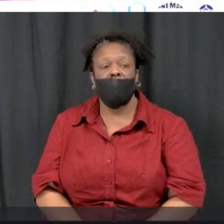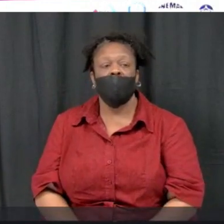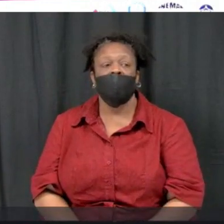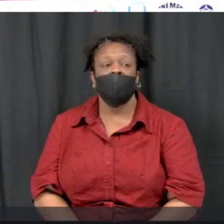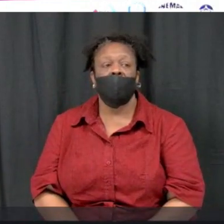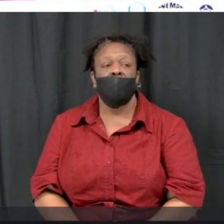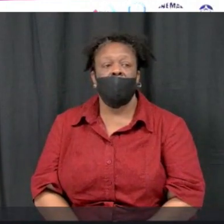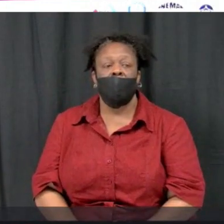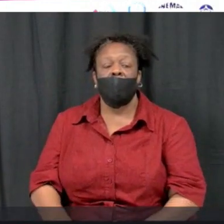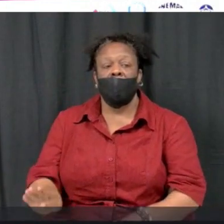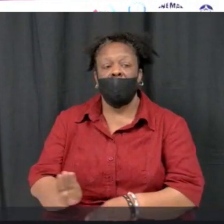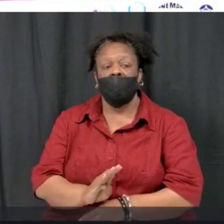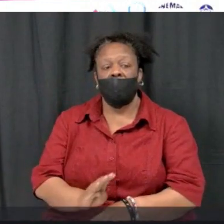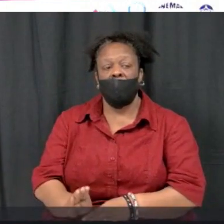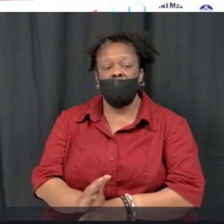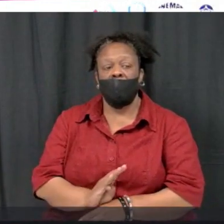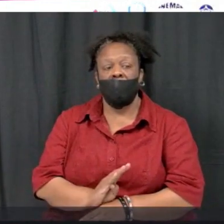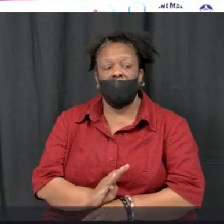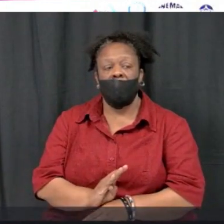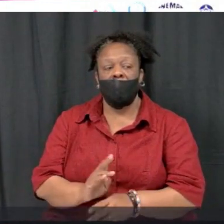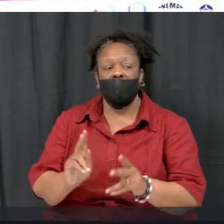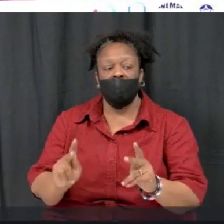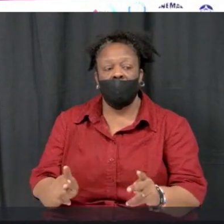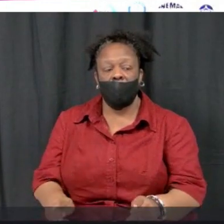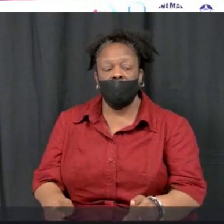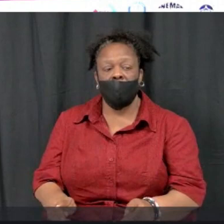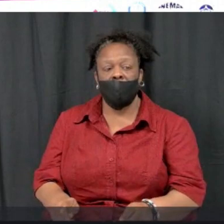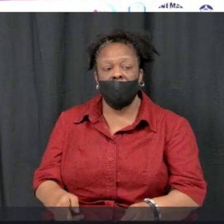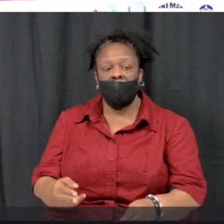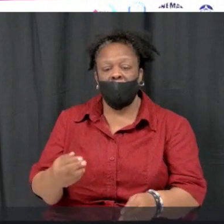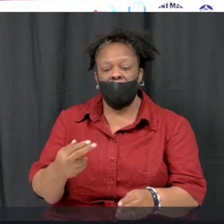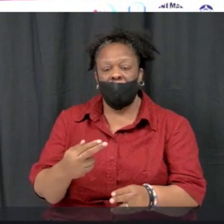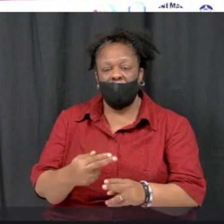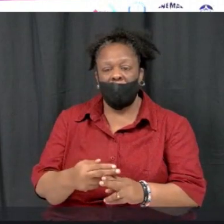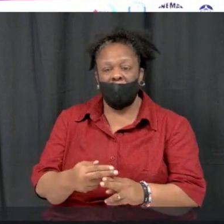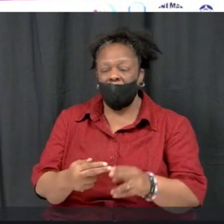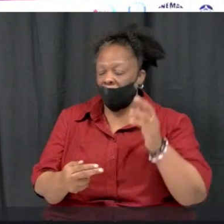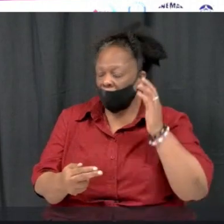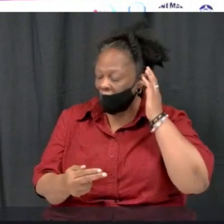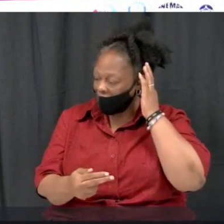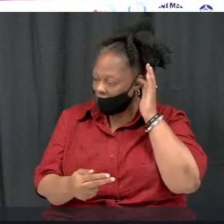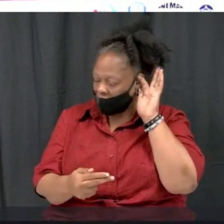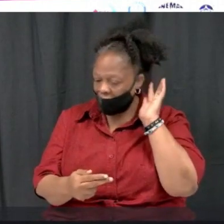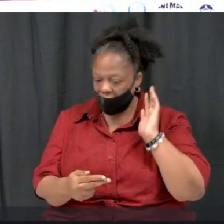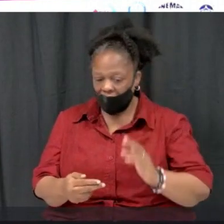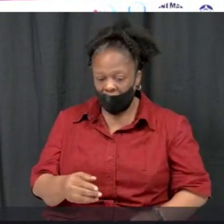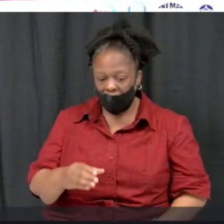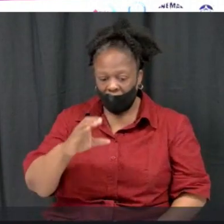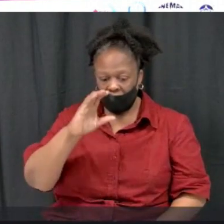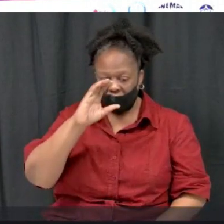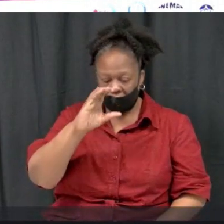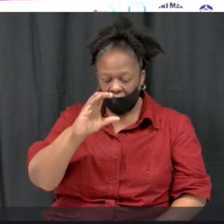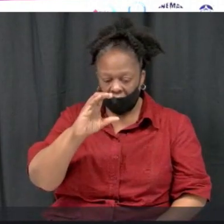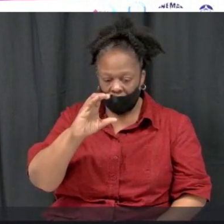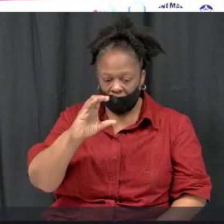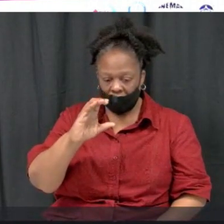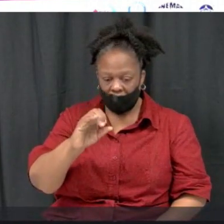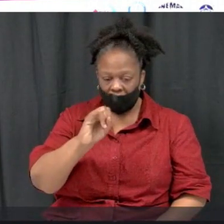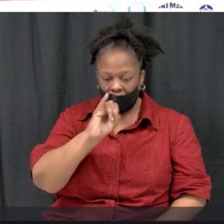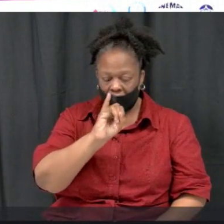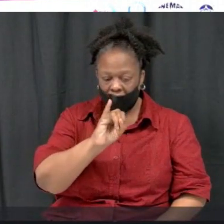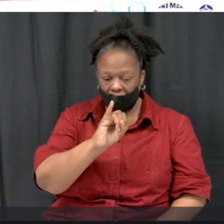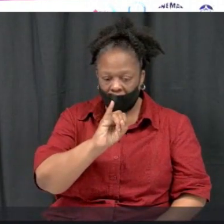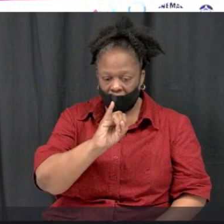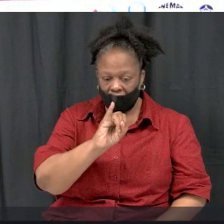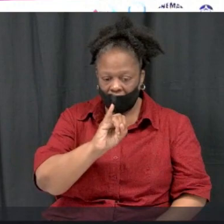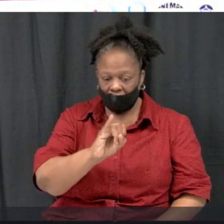Commerce commends the swift response and the actions of the NEOC and the authorities to prevent the spread of the